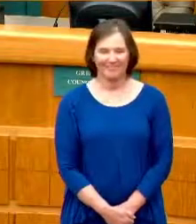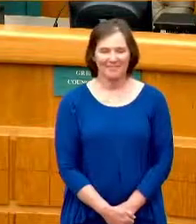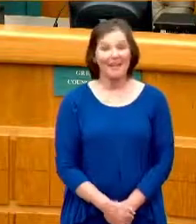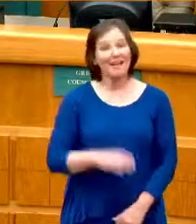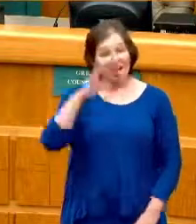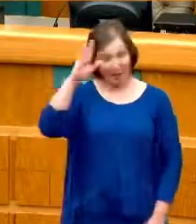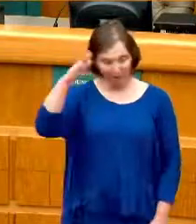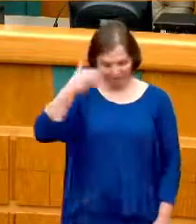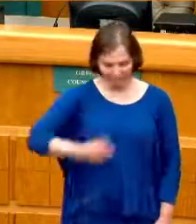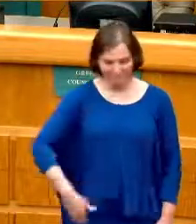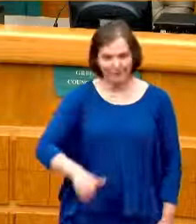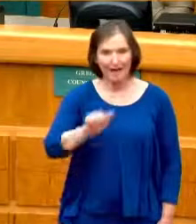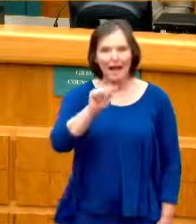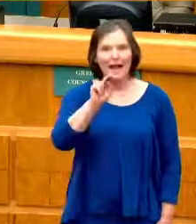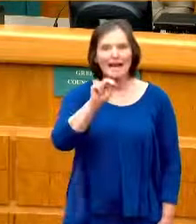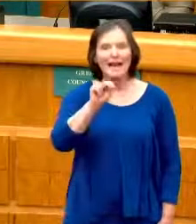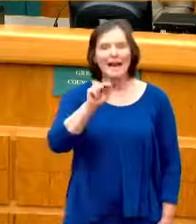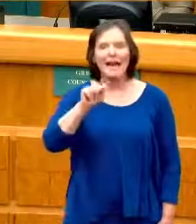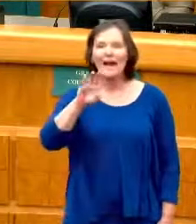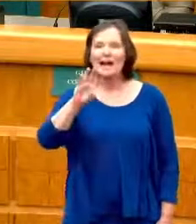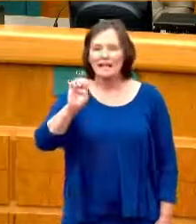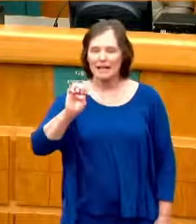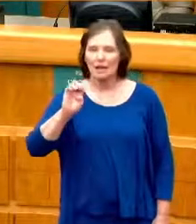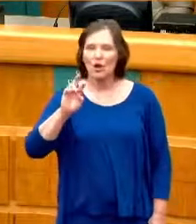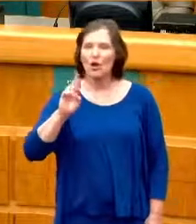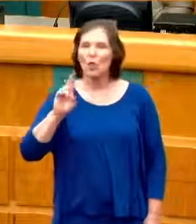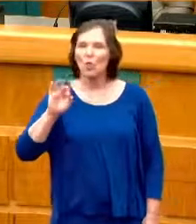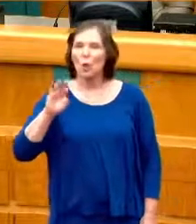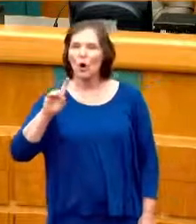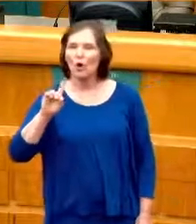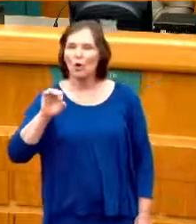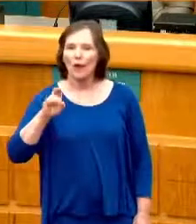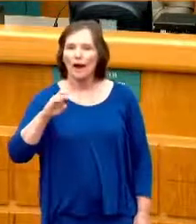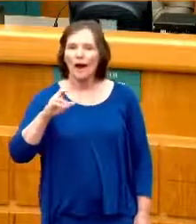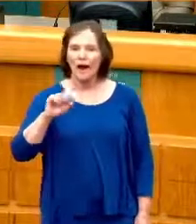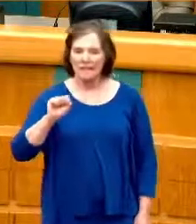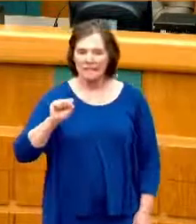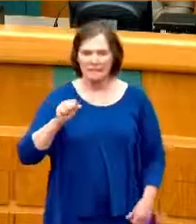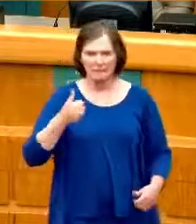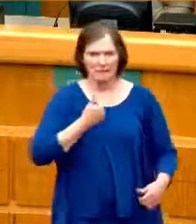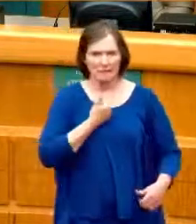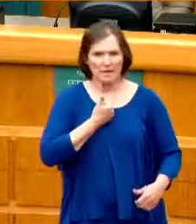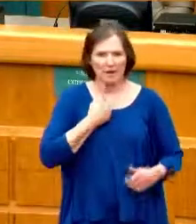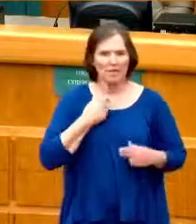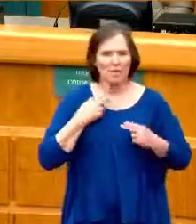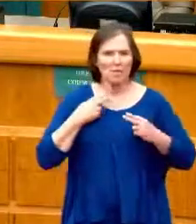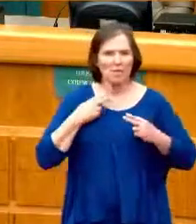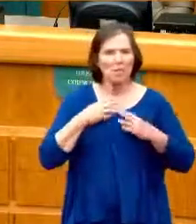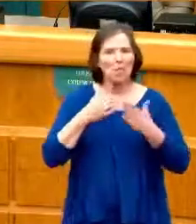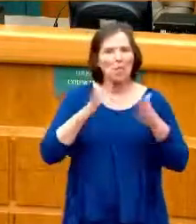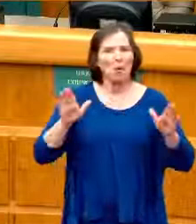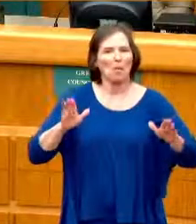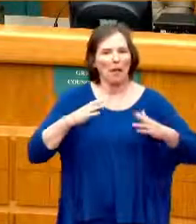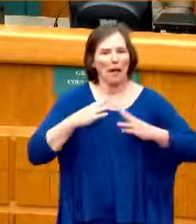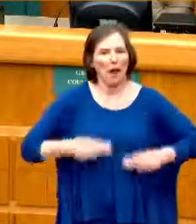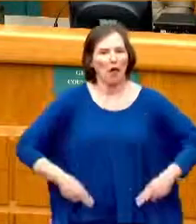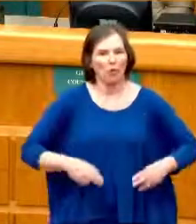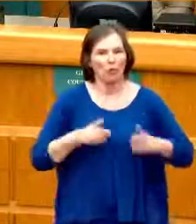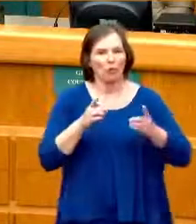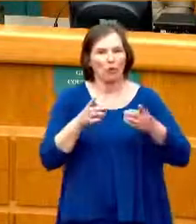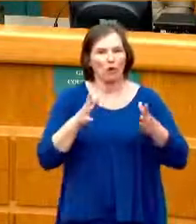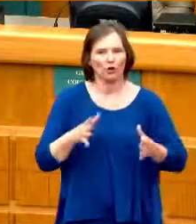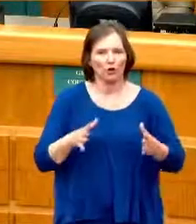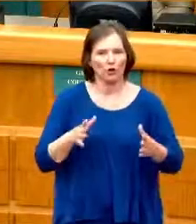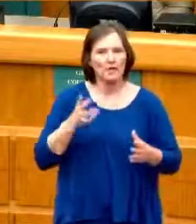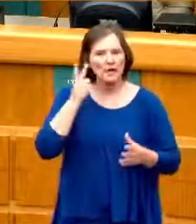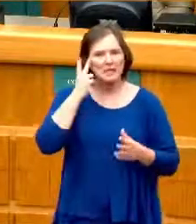Annette Rodriguez, Public Health Director. So we're going to start with the Nueces County COVID-19 statistics. And so you see the bar